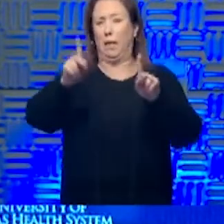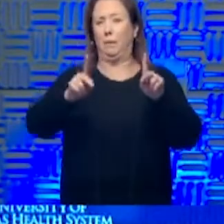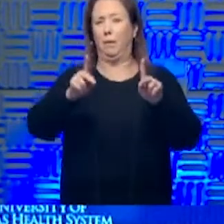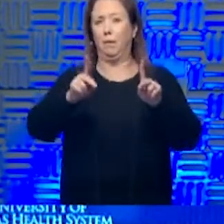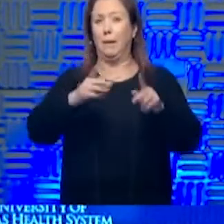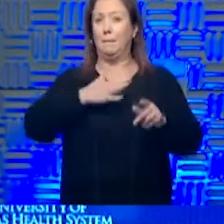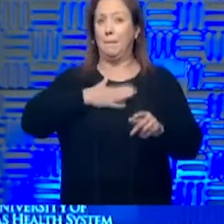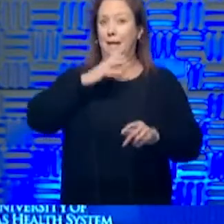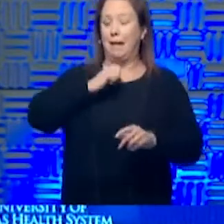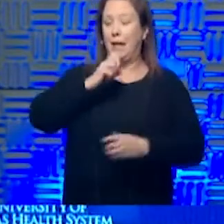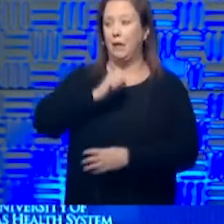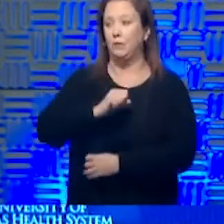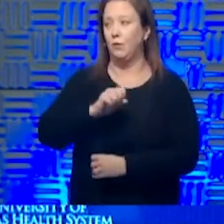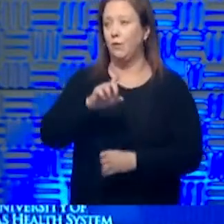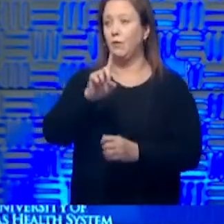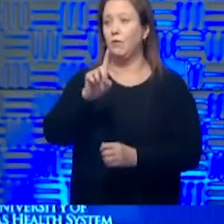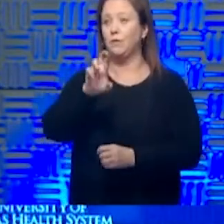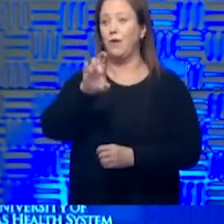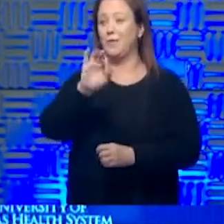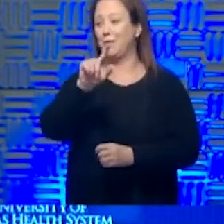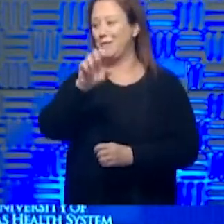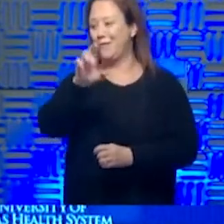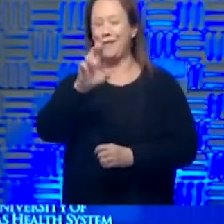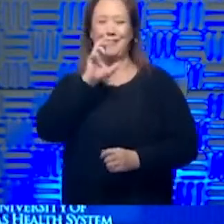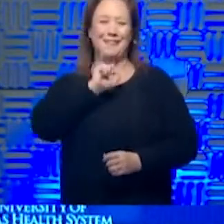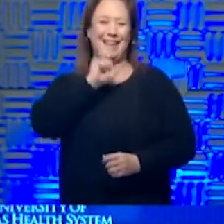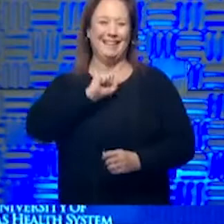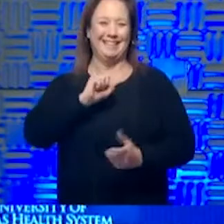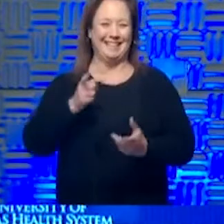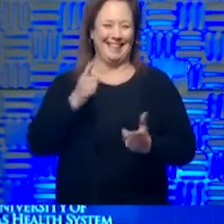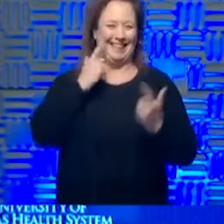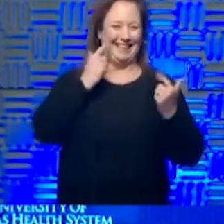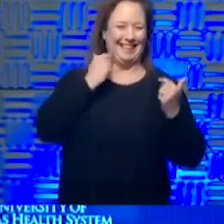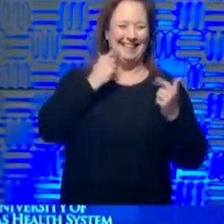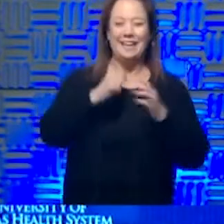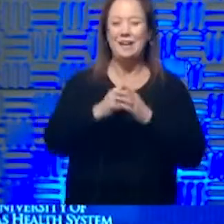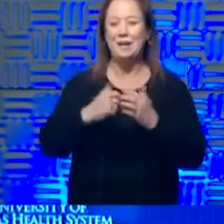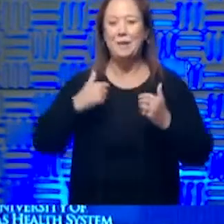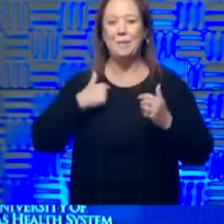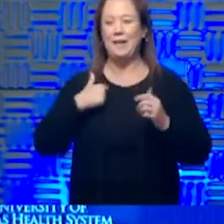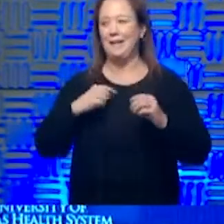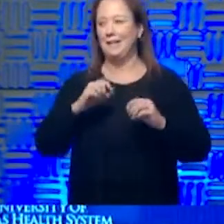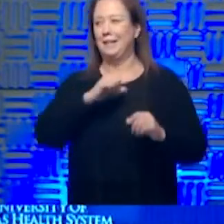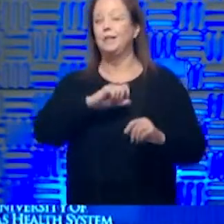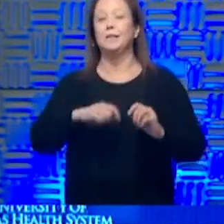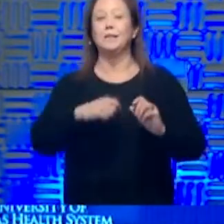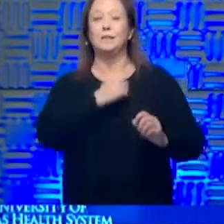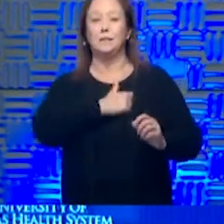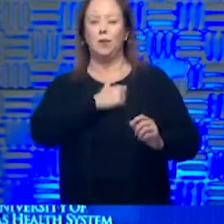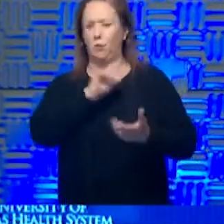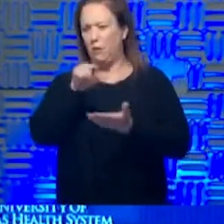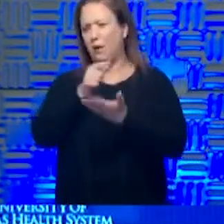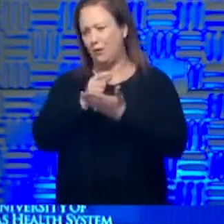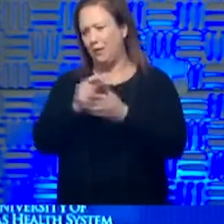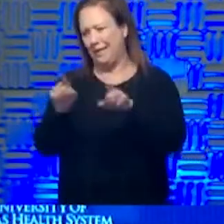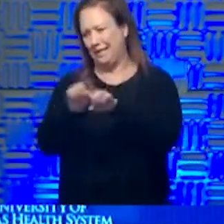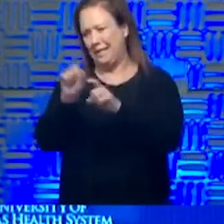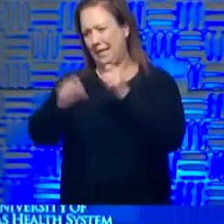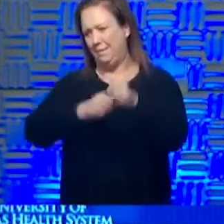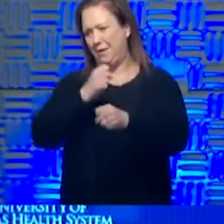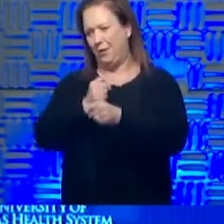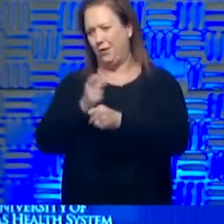people like my age or Dr. Collier's age, we tend to have more symptoms. Yeah, sorry about that. We did graduate the same year.